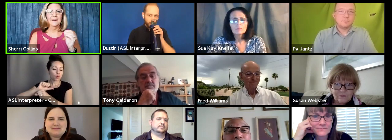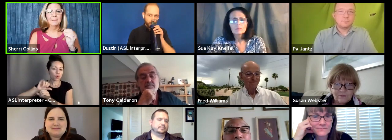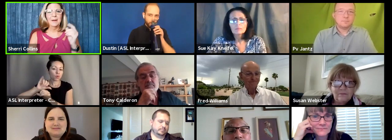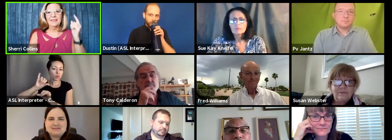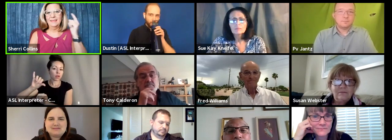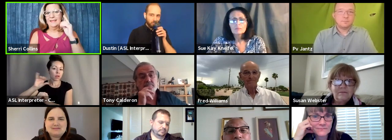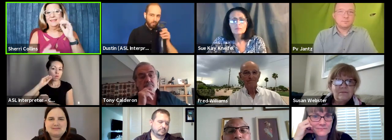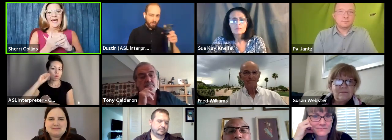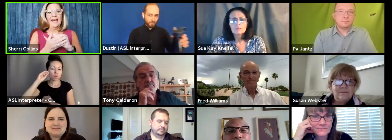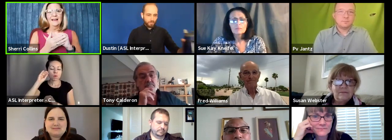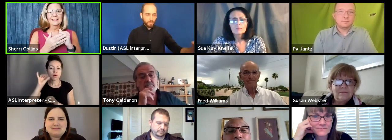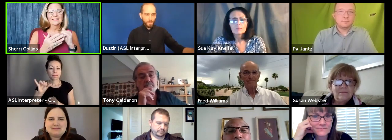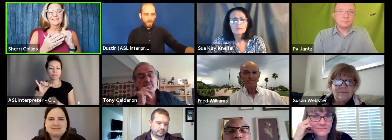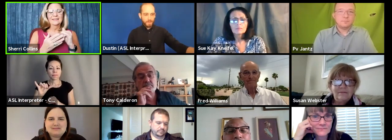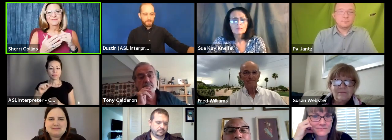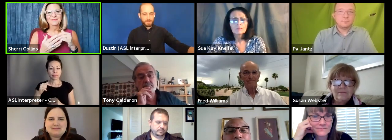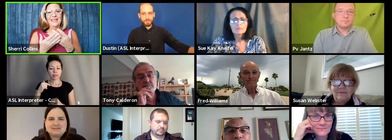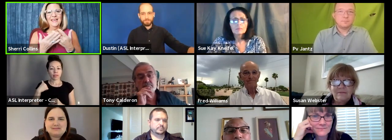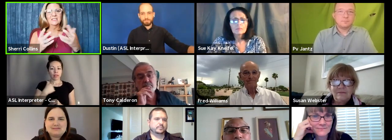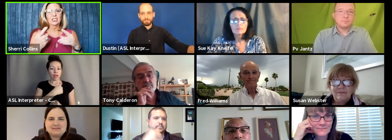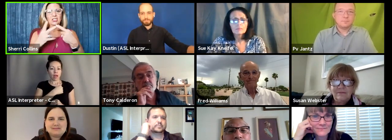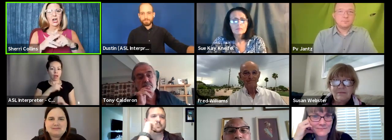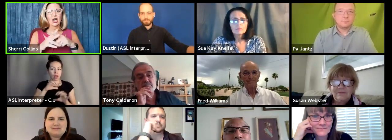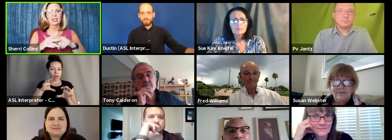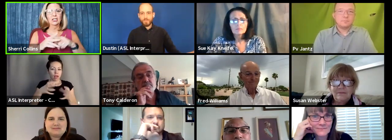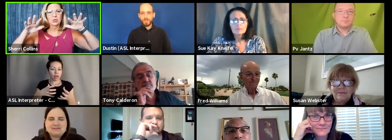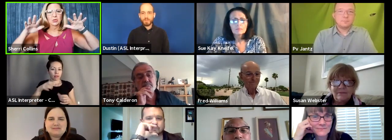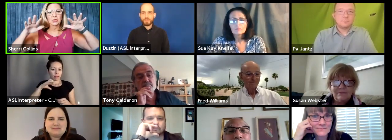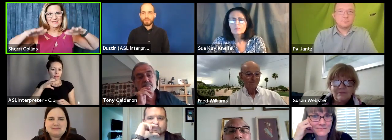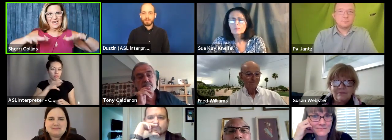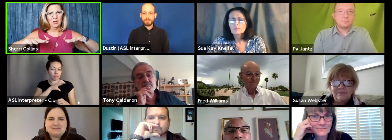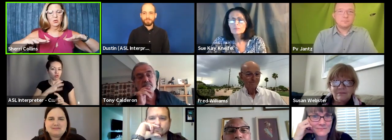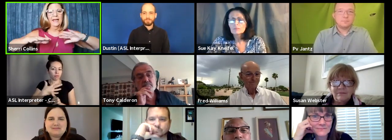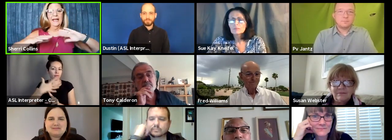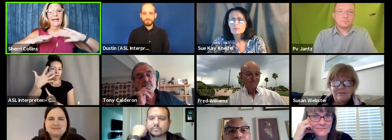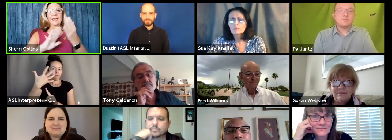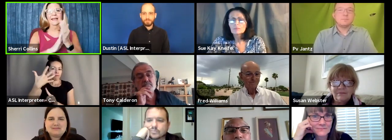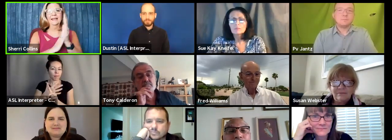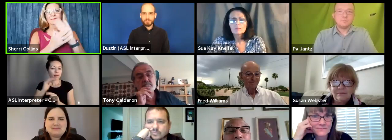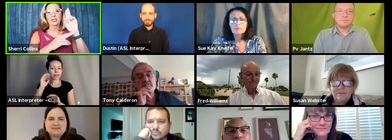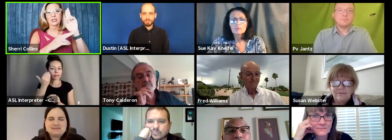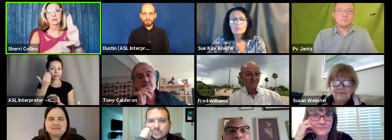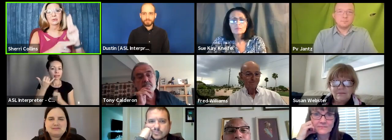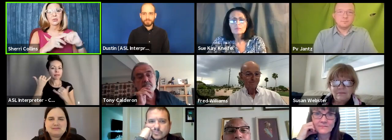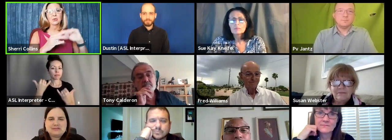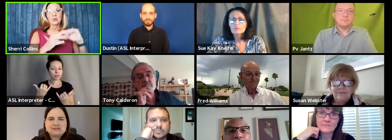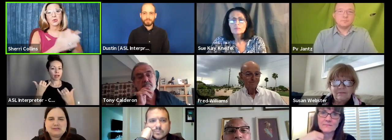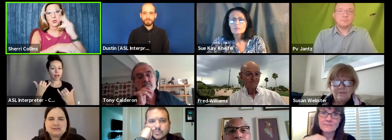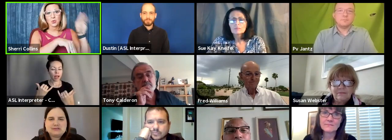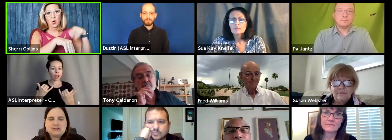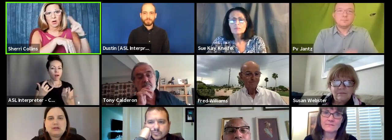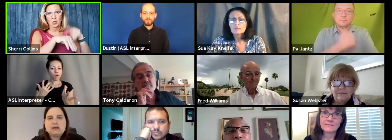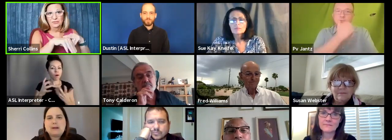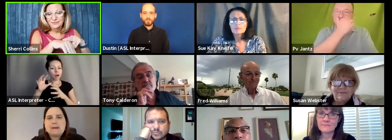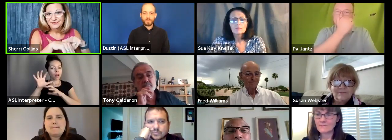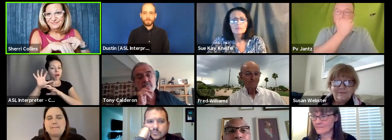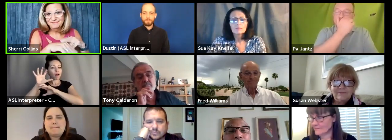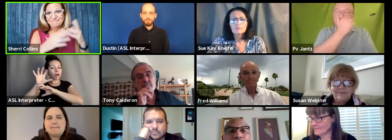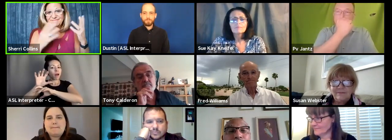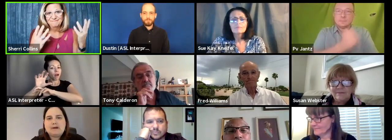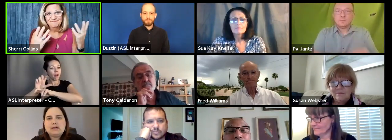And I think that things are starting to settle and get used to the new